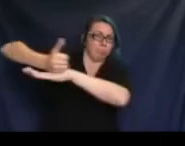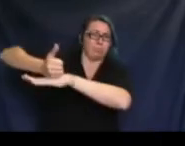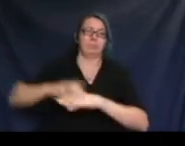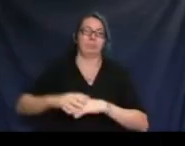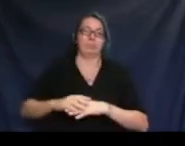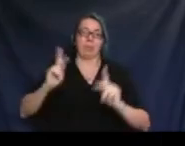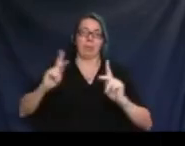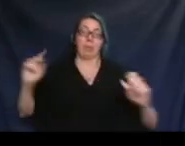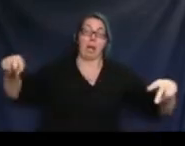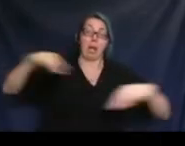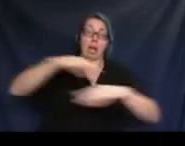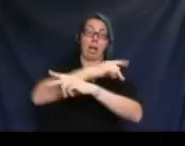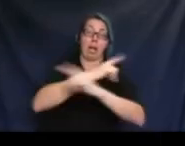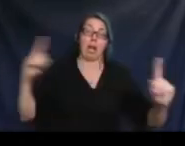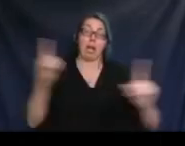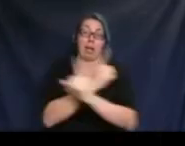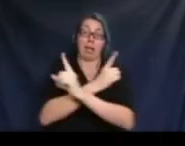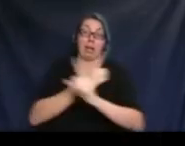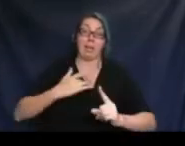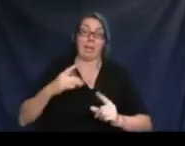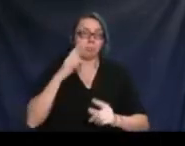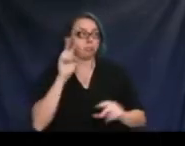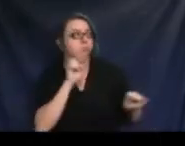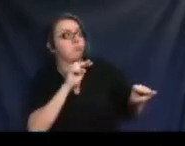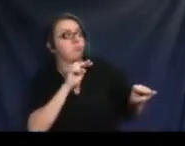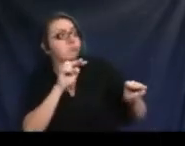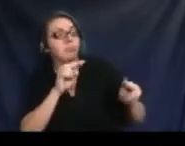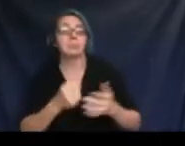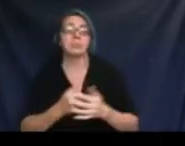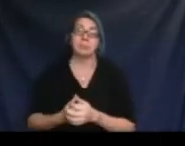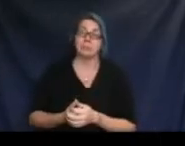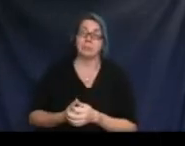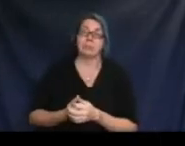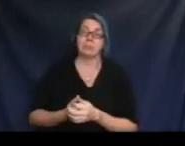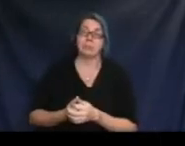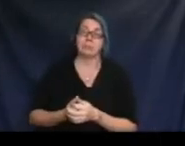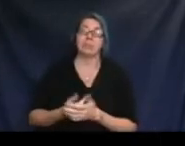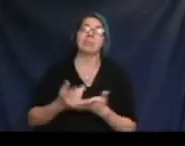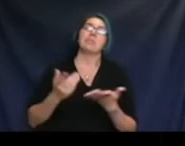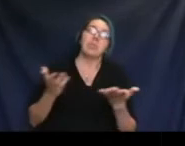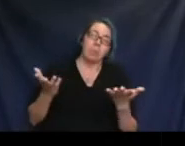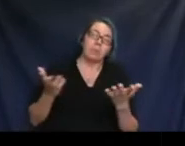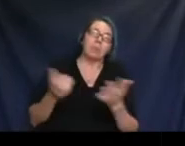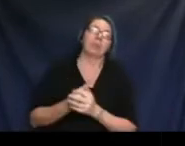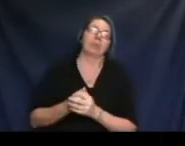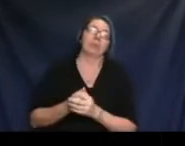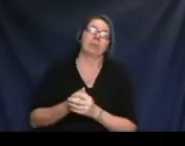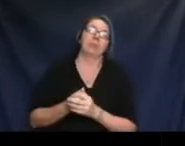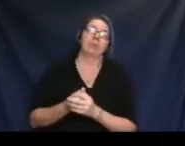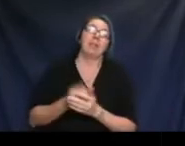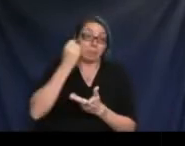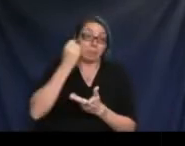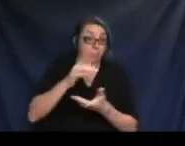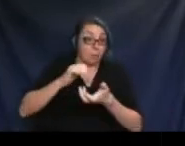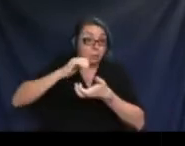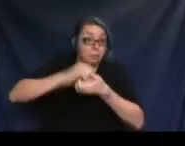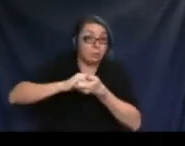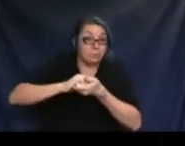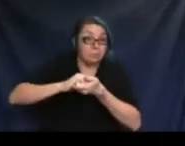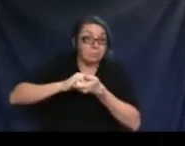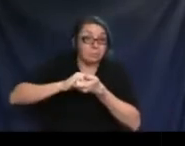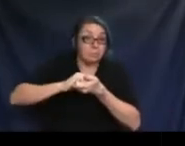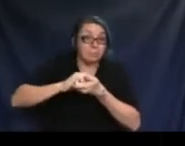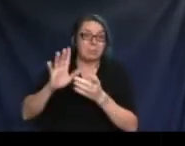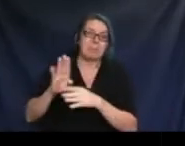to put something in the public. It's not necessarily, so what I'm saying is if you do have a partner like that and you have a site in mind, then